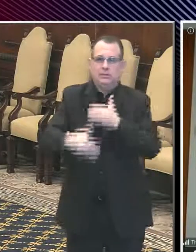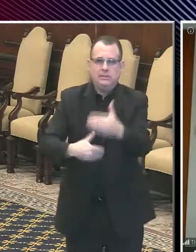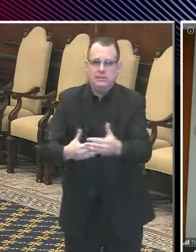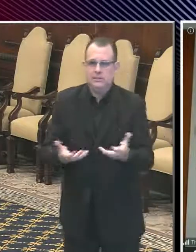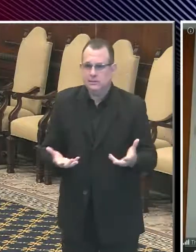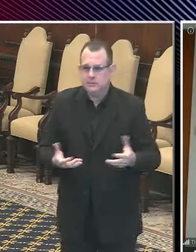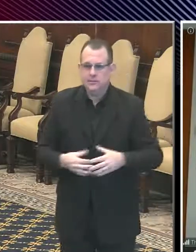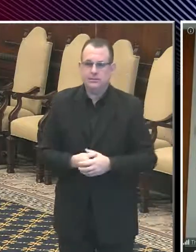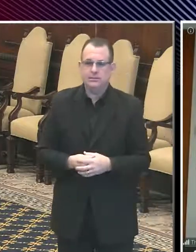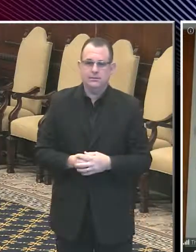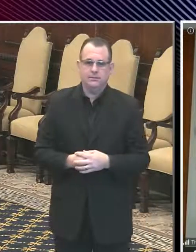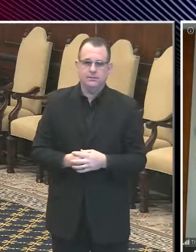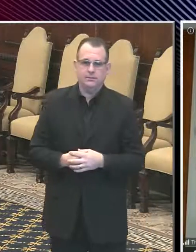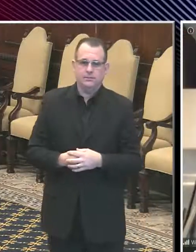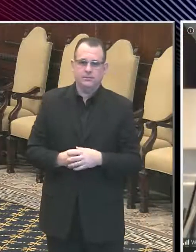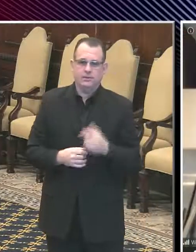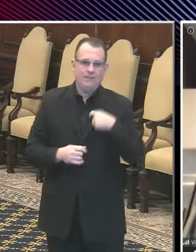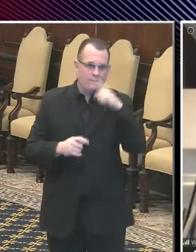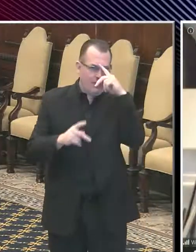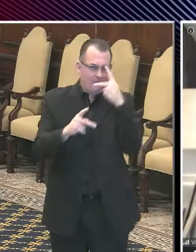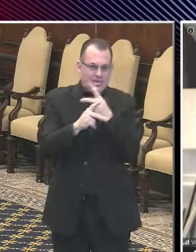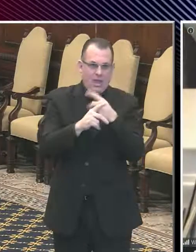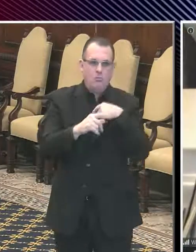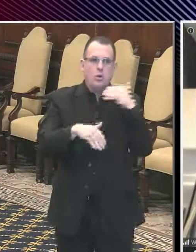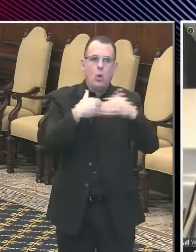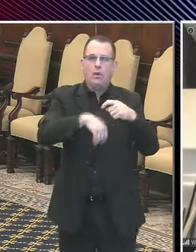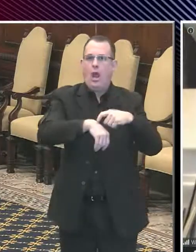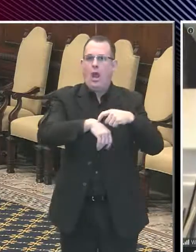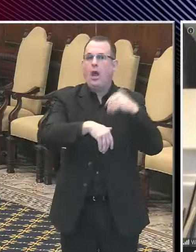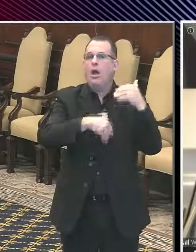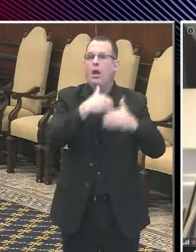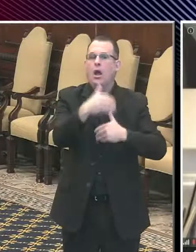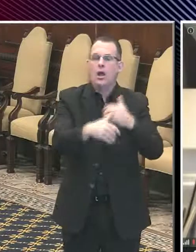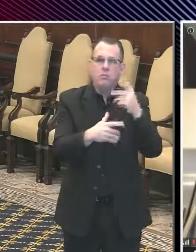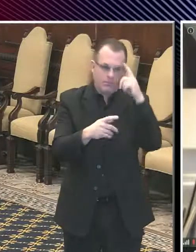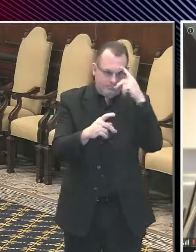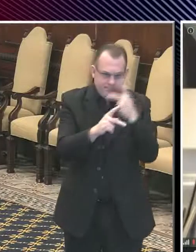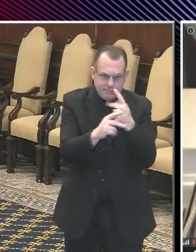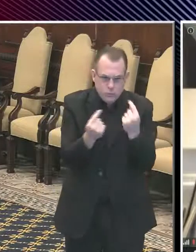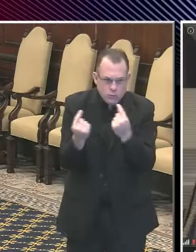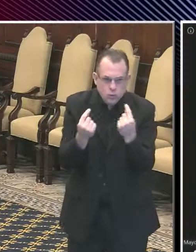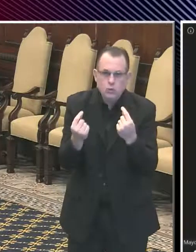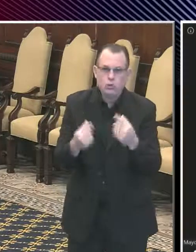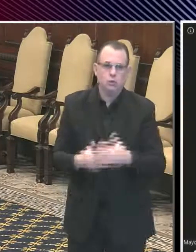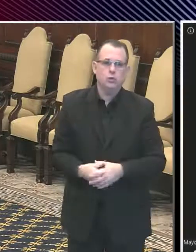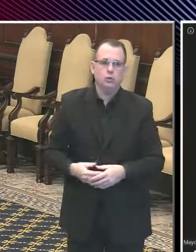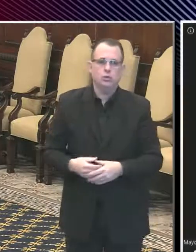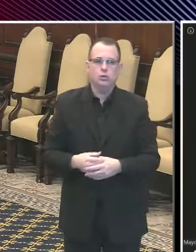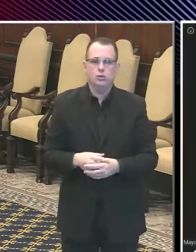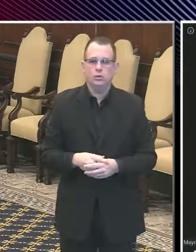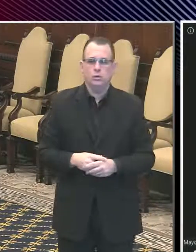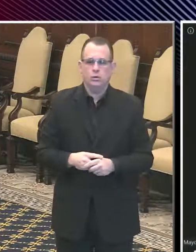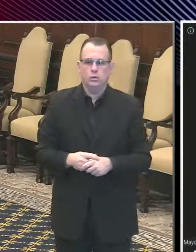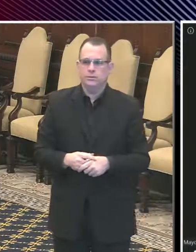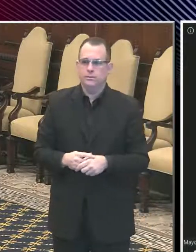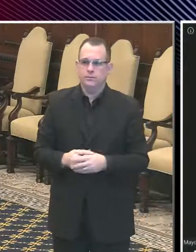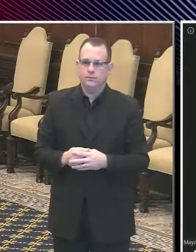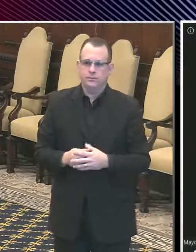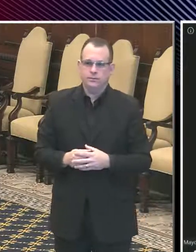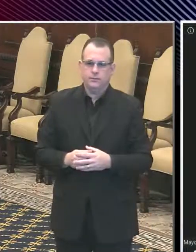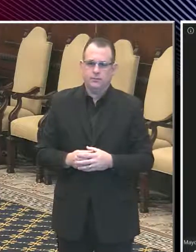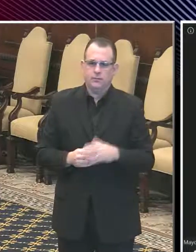is, we'll figure out over time. Thank you. Great. Thank you, Wendy. Jack Tomzik of Metro is up